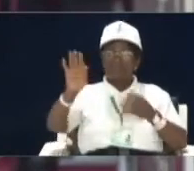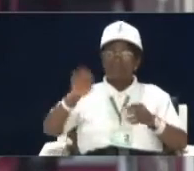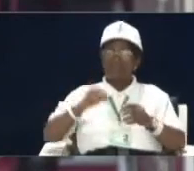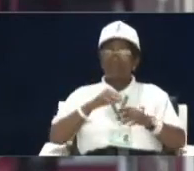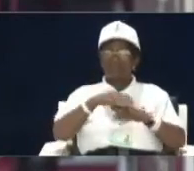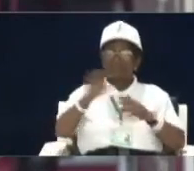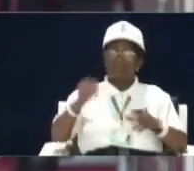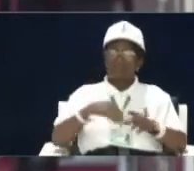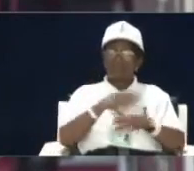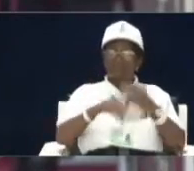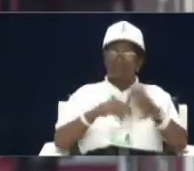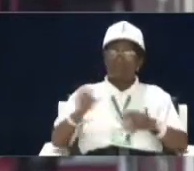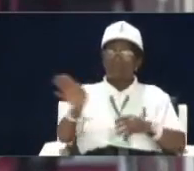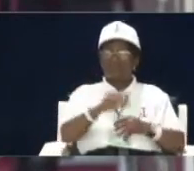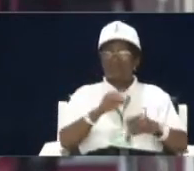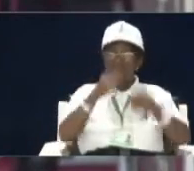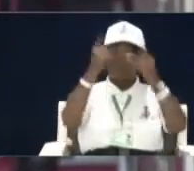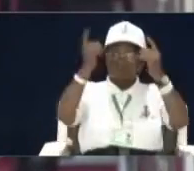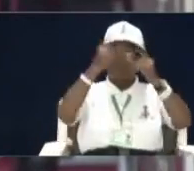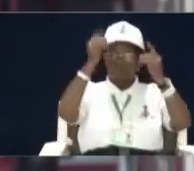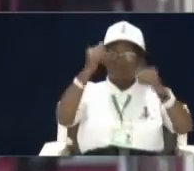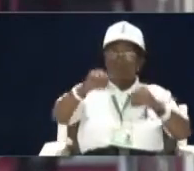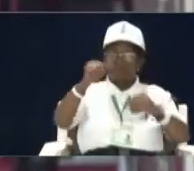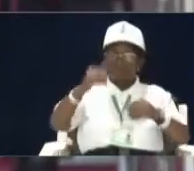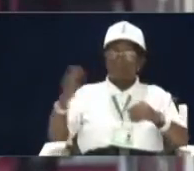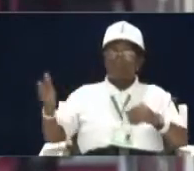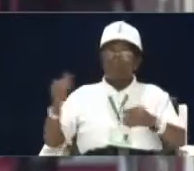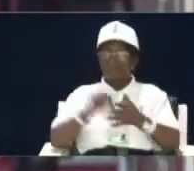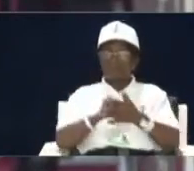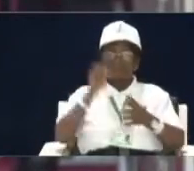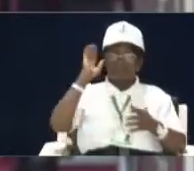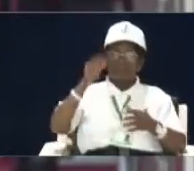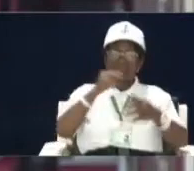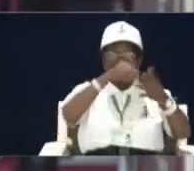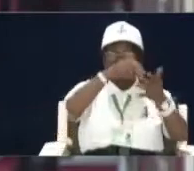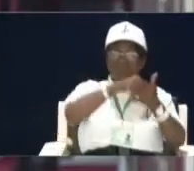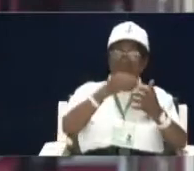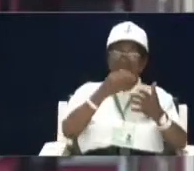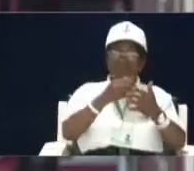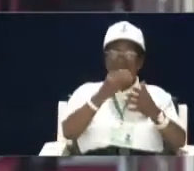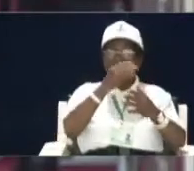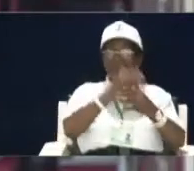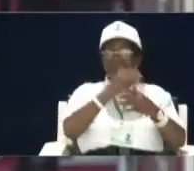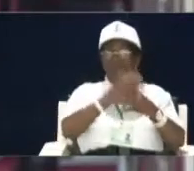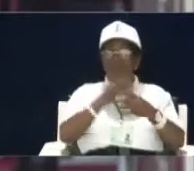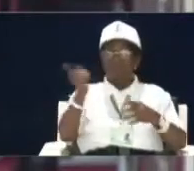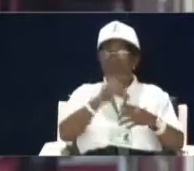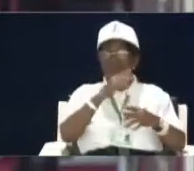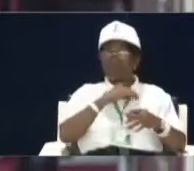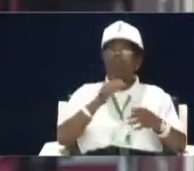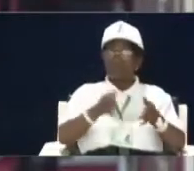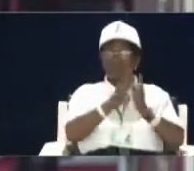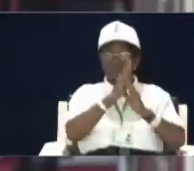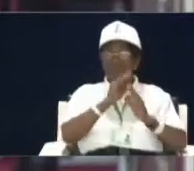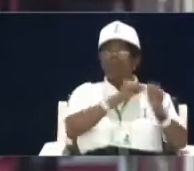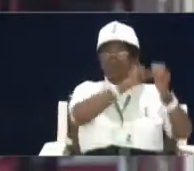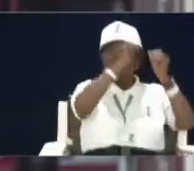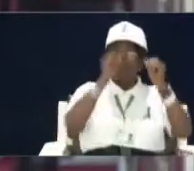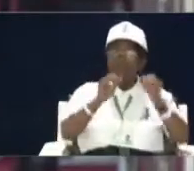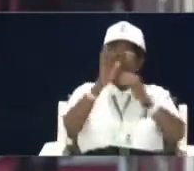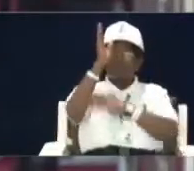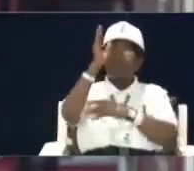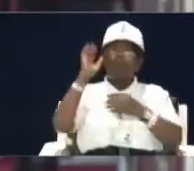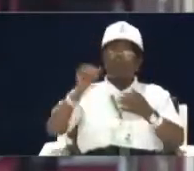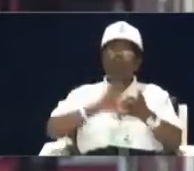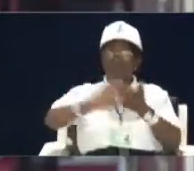stand between you and enlargement, ask the Almighty God to wipe it away with his blood today.